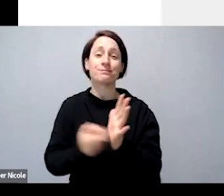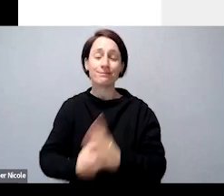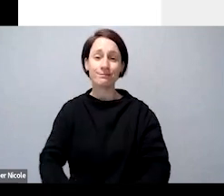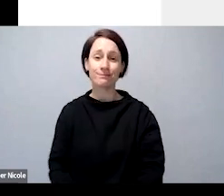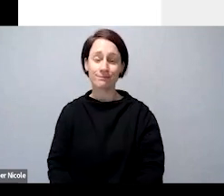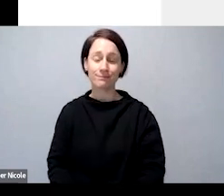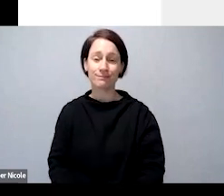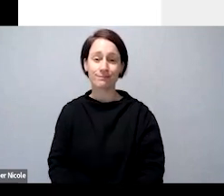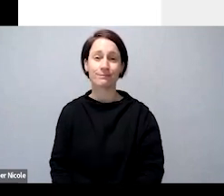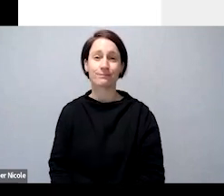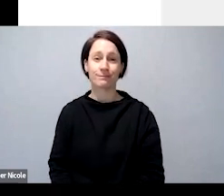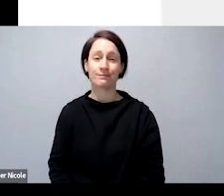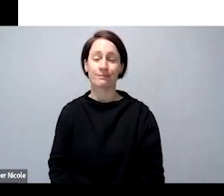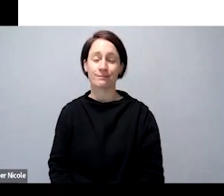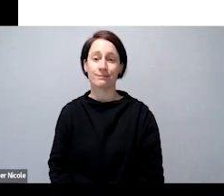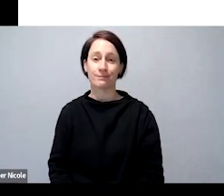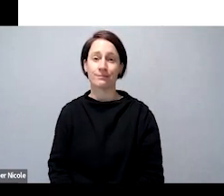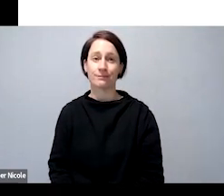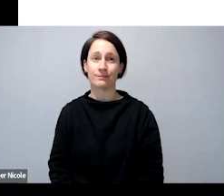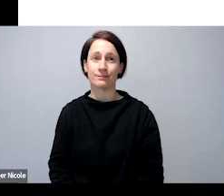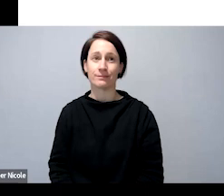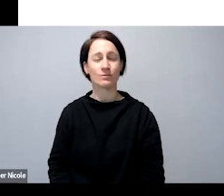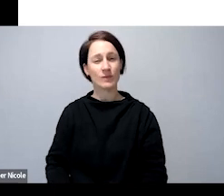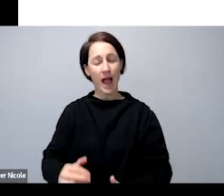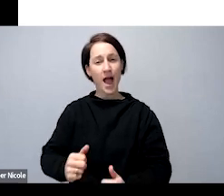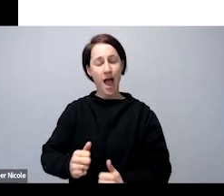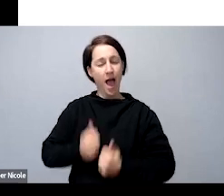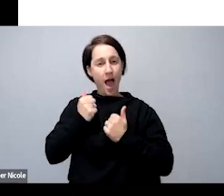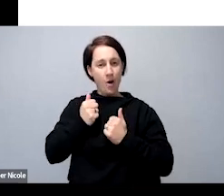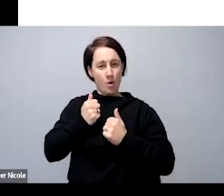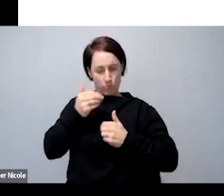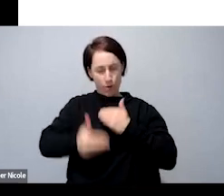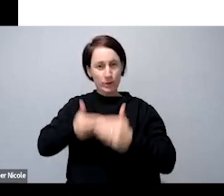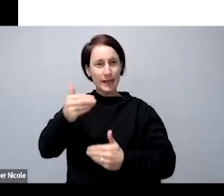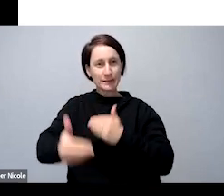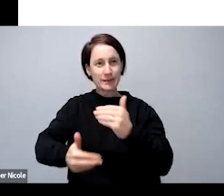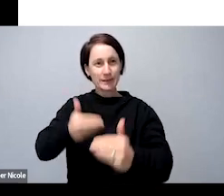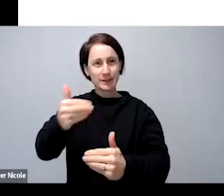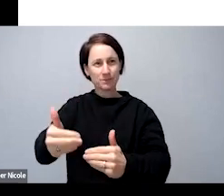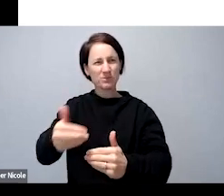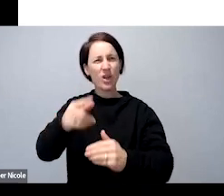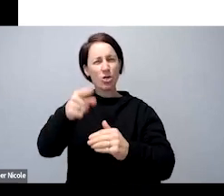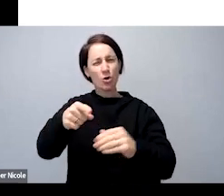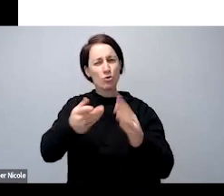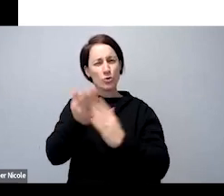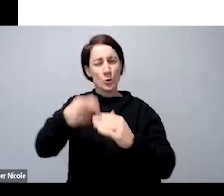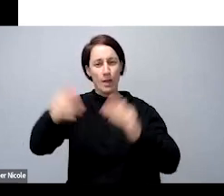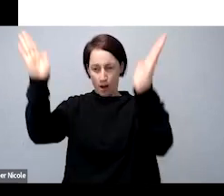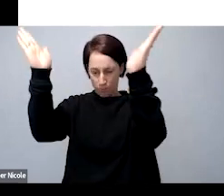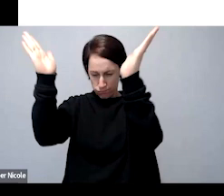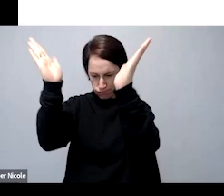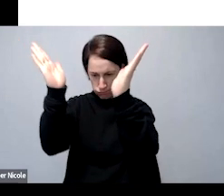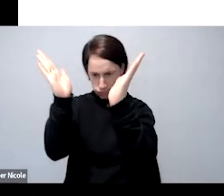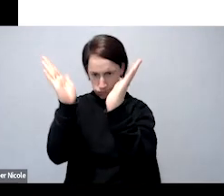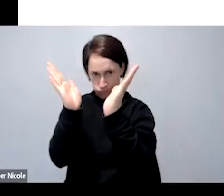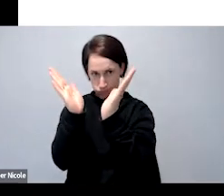please. On our knowledge to action process, at the bottom of that funnel where we're inquiring,